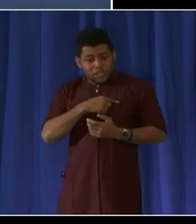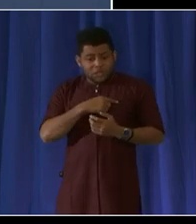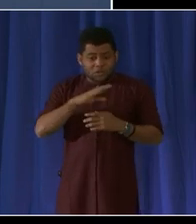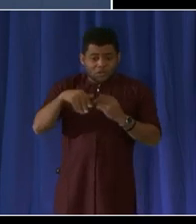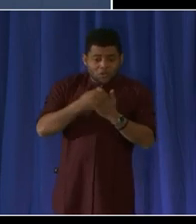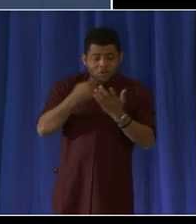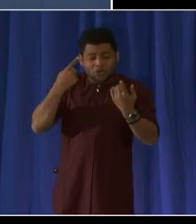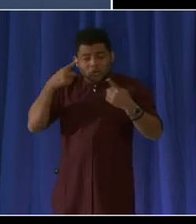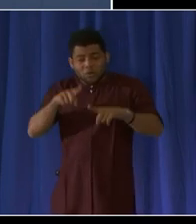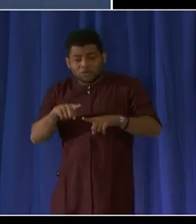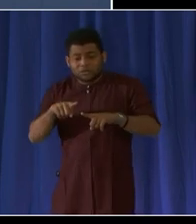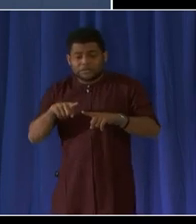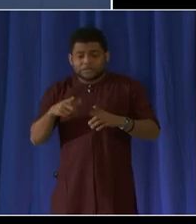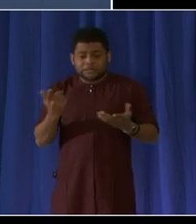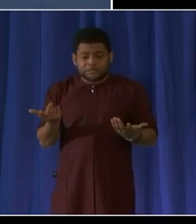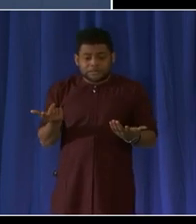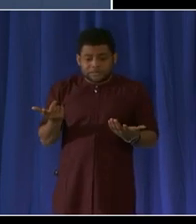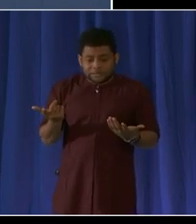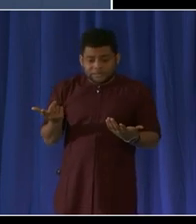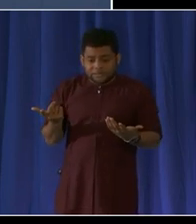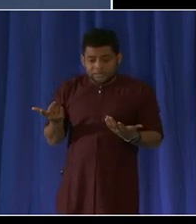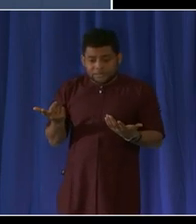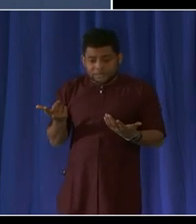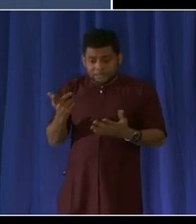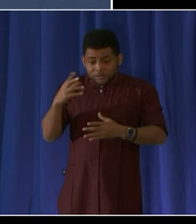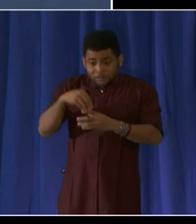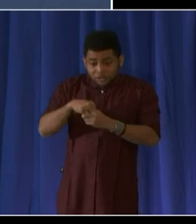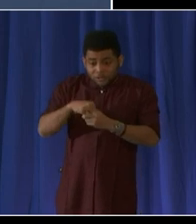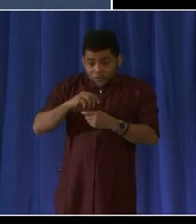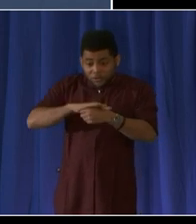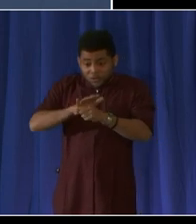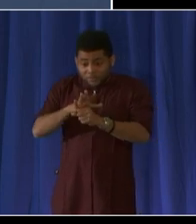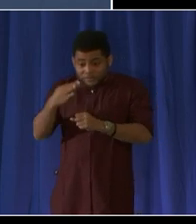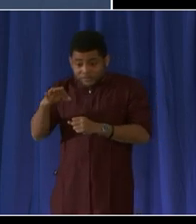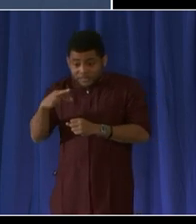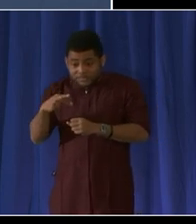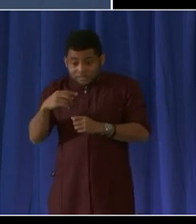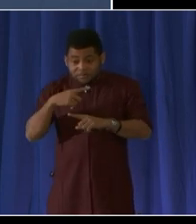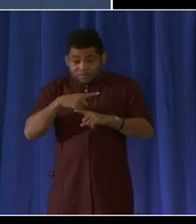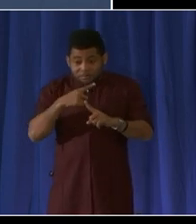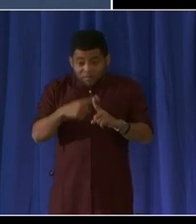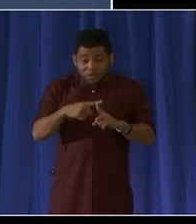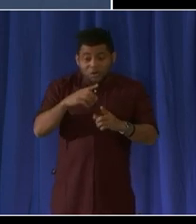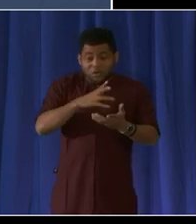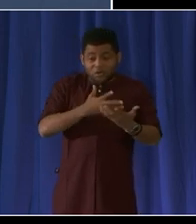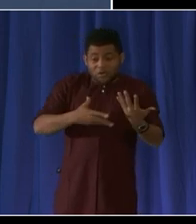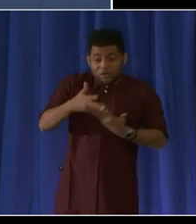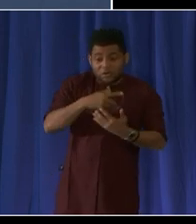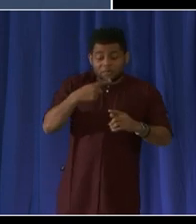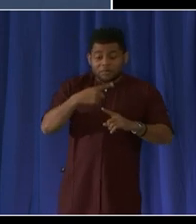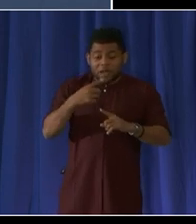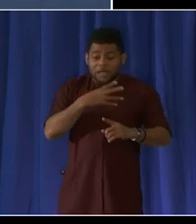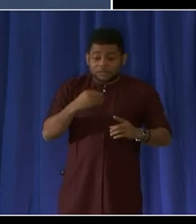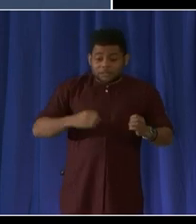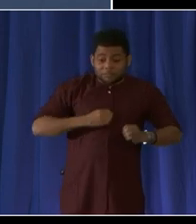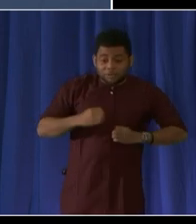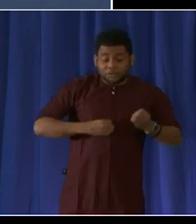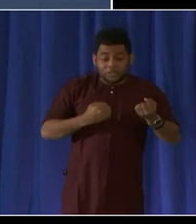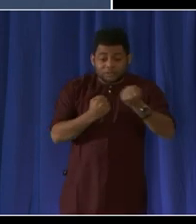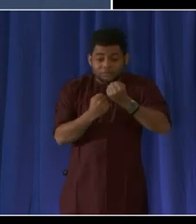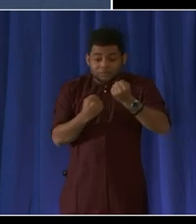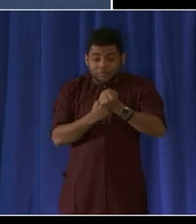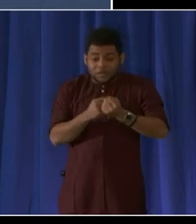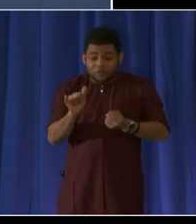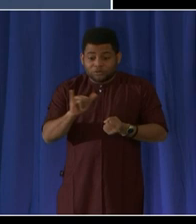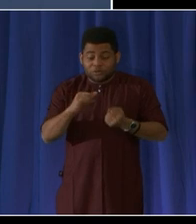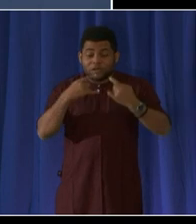not merely the absence of COVID-19. It includes mental and social emotional development too. Removing the outdoor mandate, at